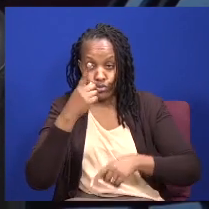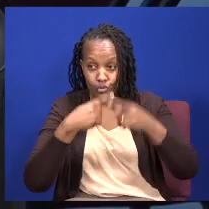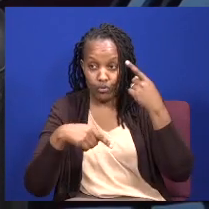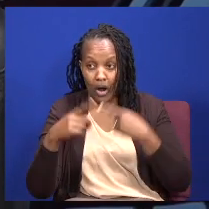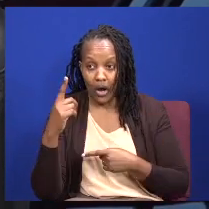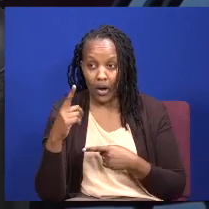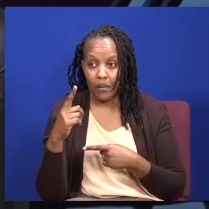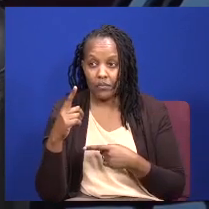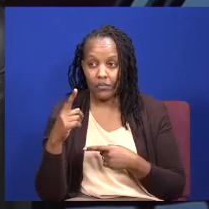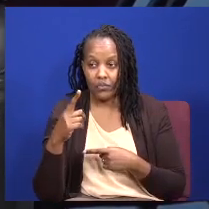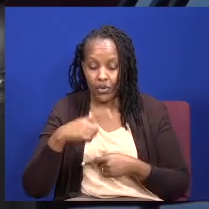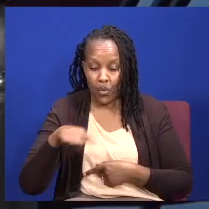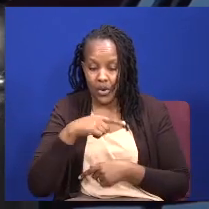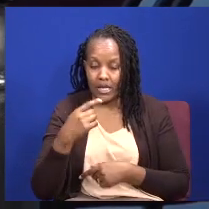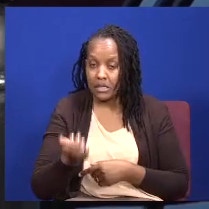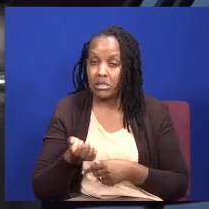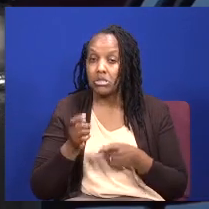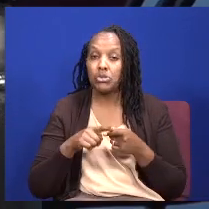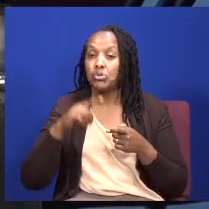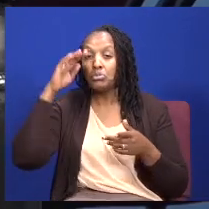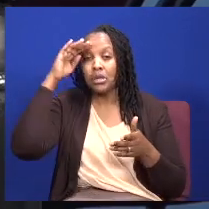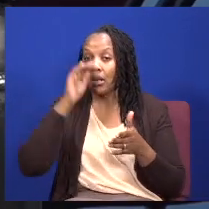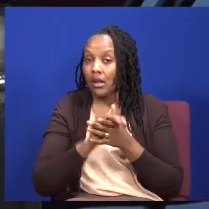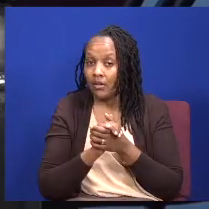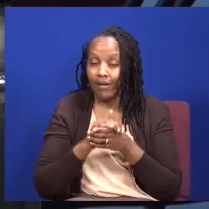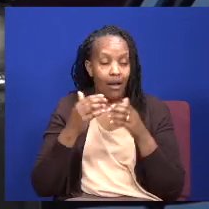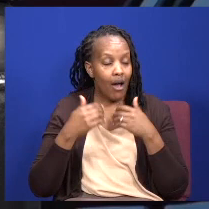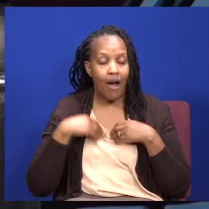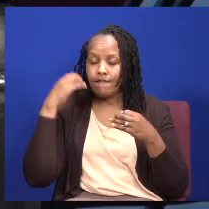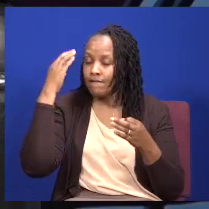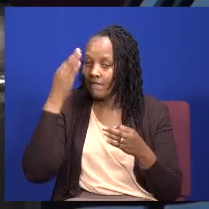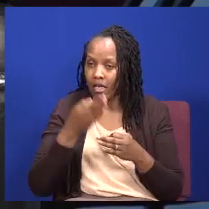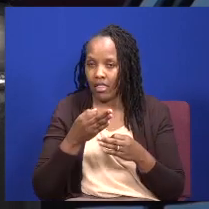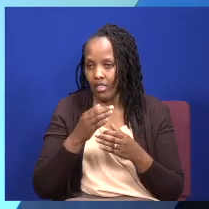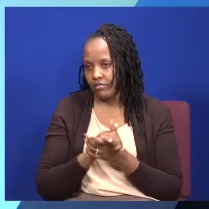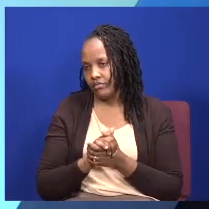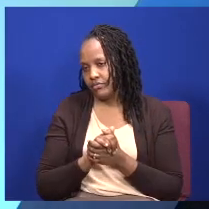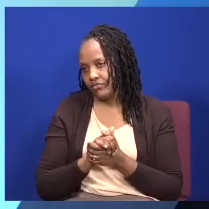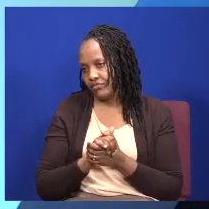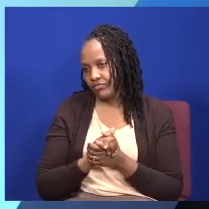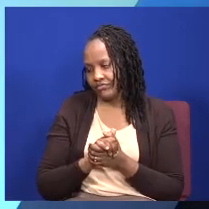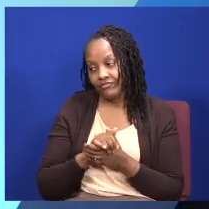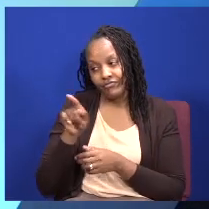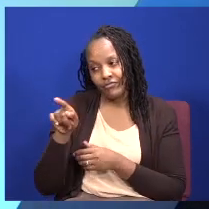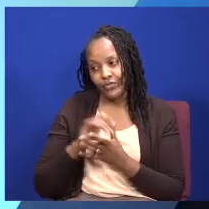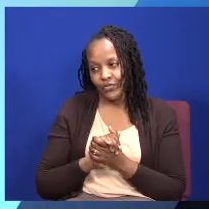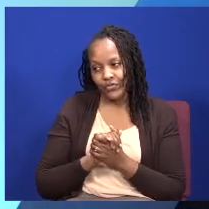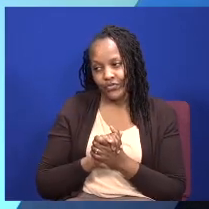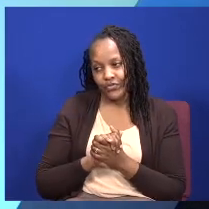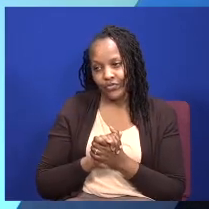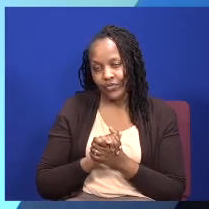read today, we need to believe and have faith. Mm-hmm. Thank you. What about you, Natalie? What do you